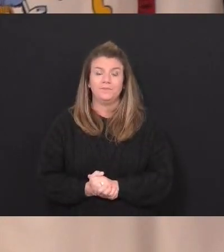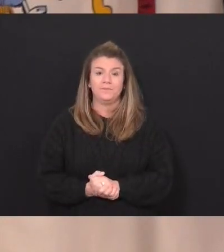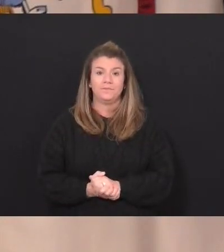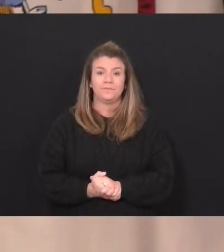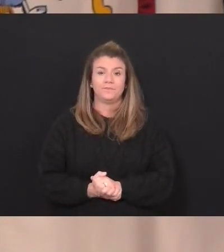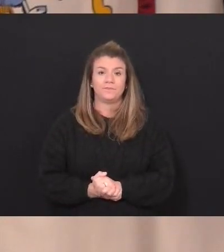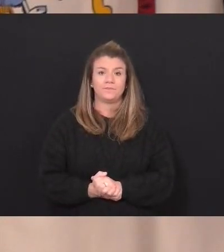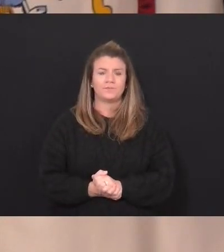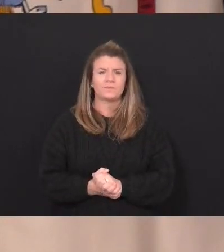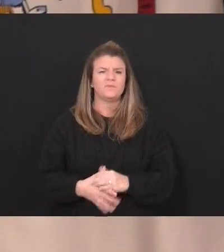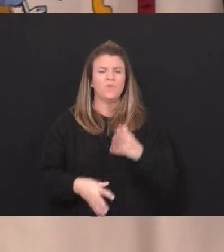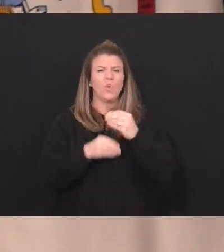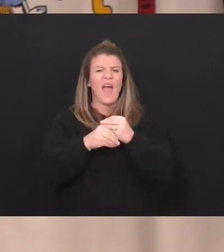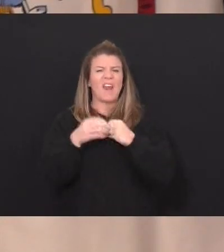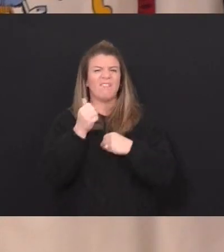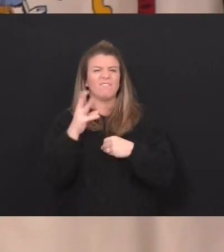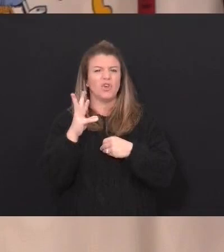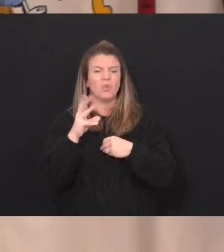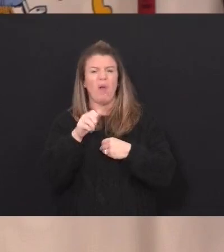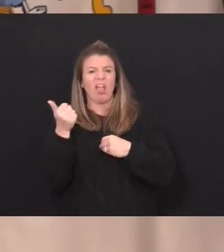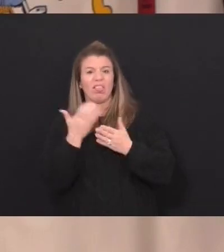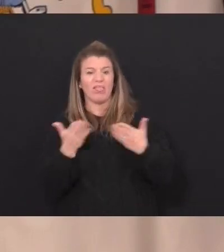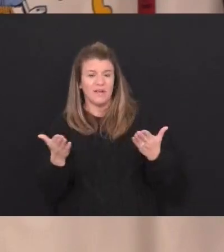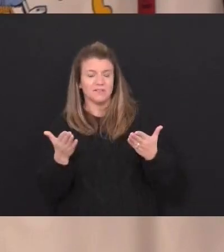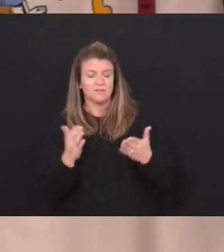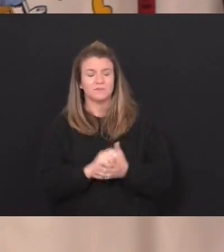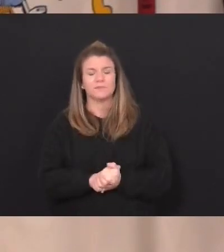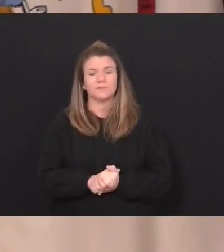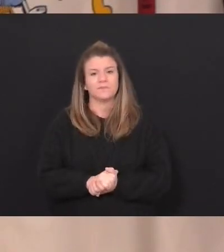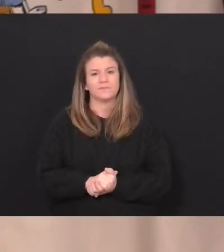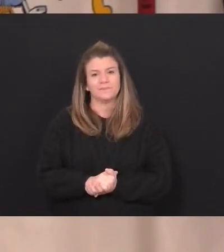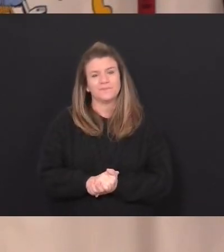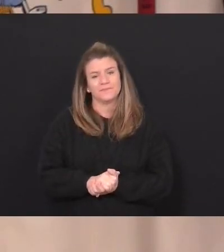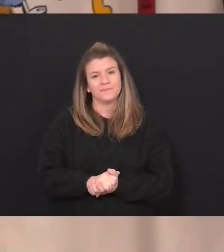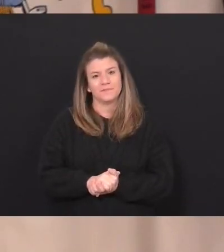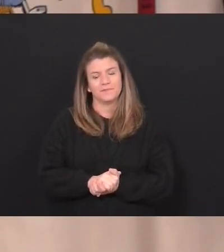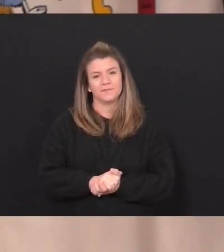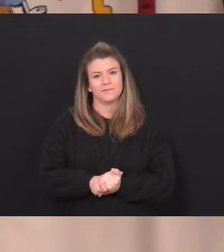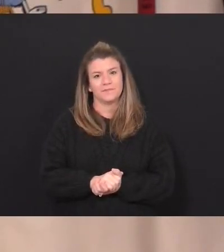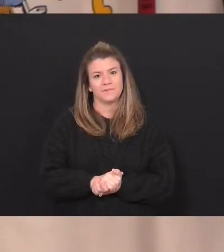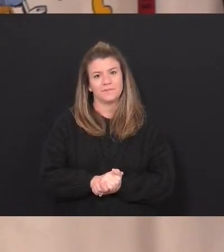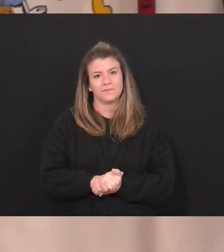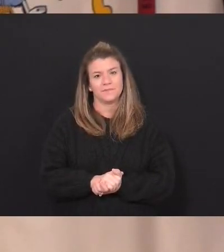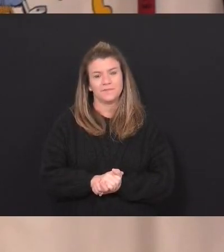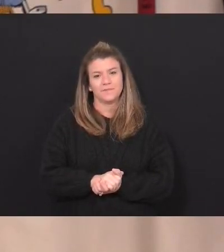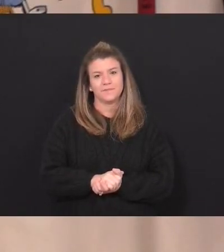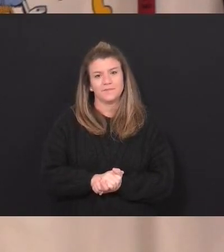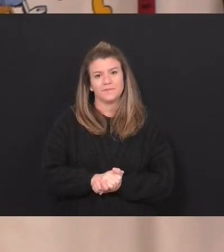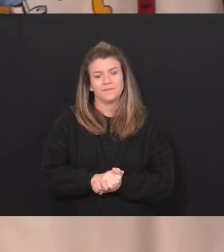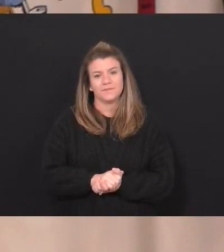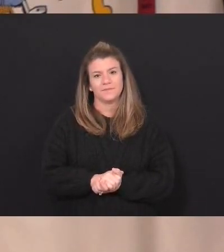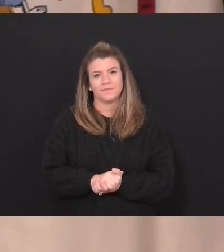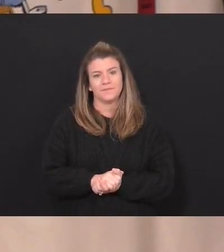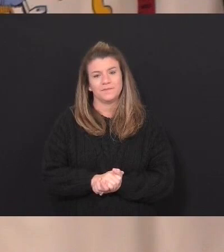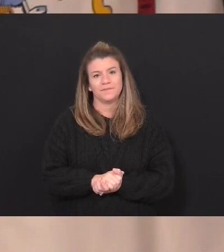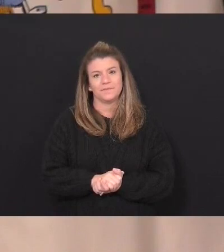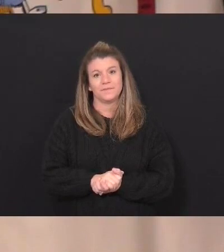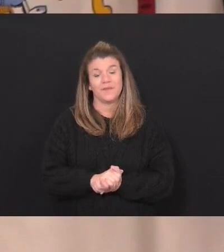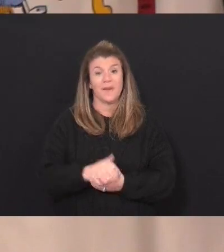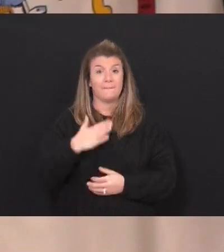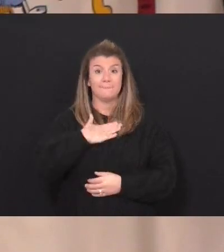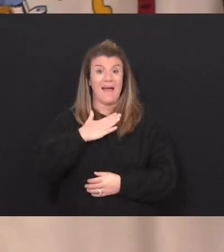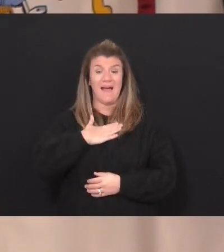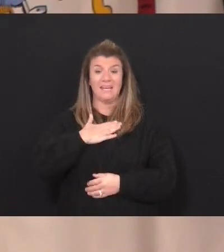Just 2 or 3 other little things and cleaning up, and they surely aren't little things. I mean, like I said, this